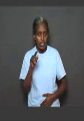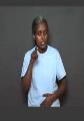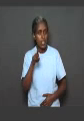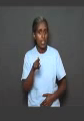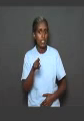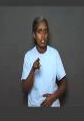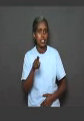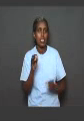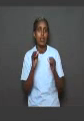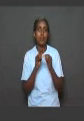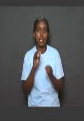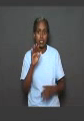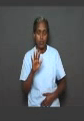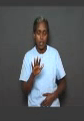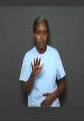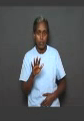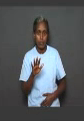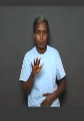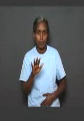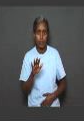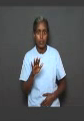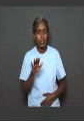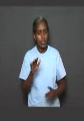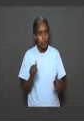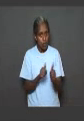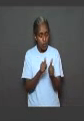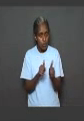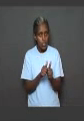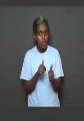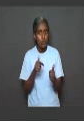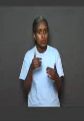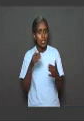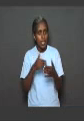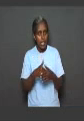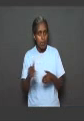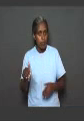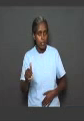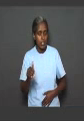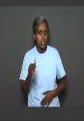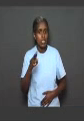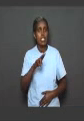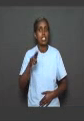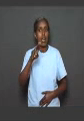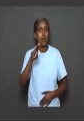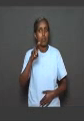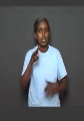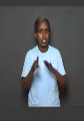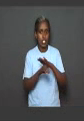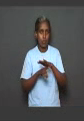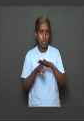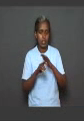x plus 5 in order to eliminate the upper